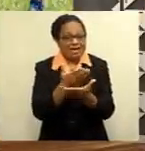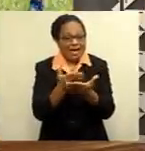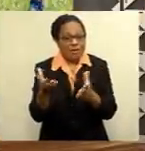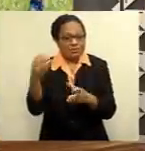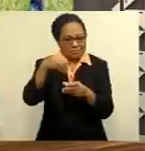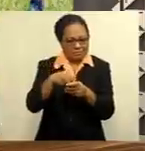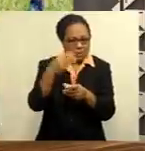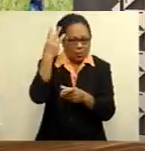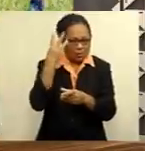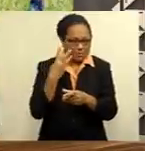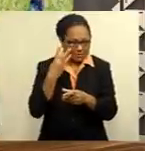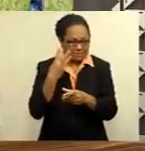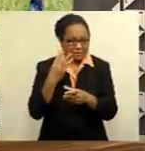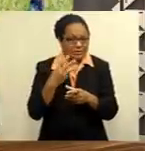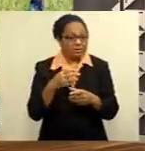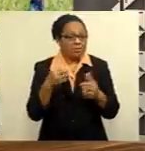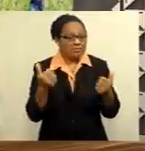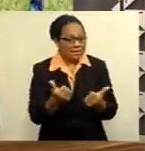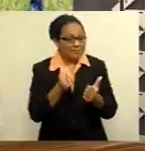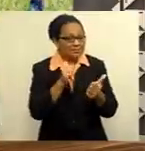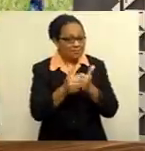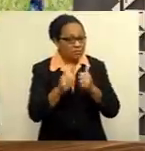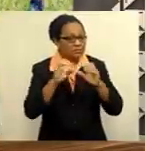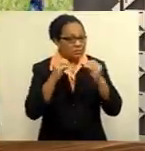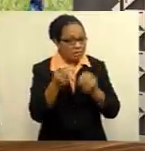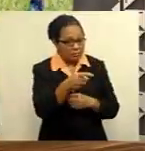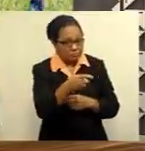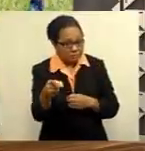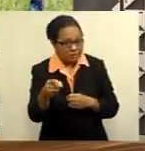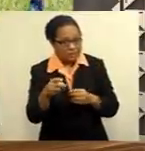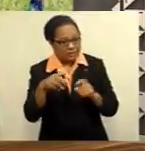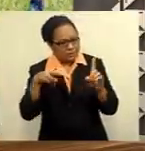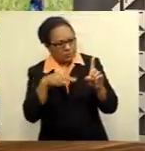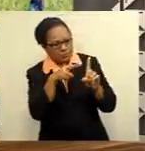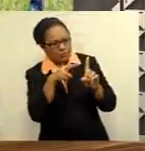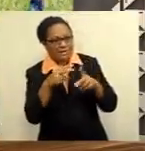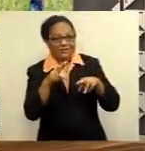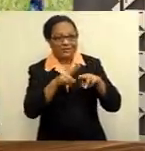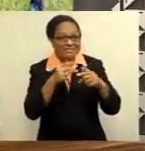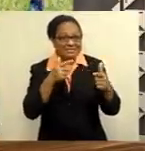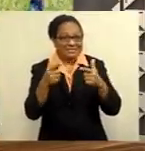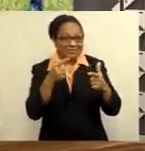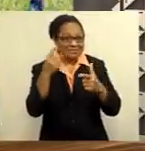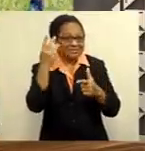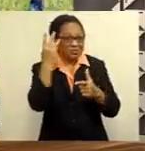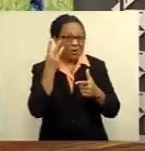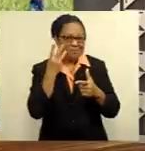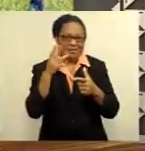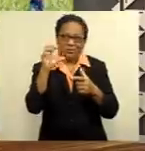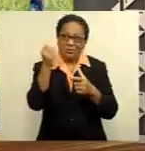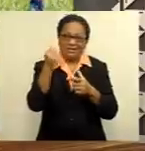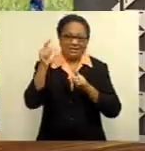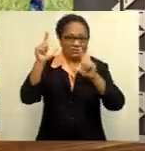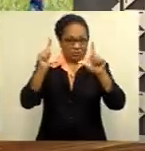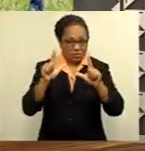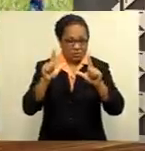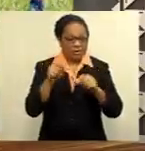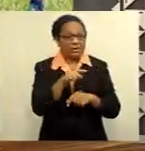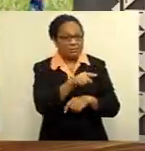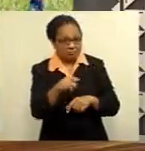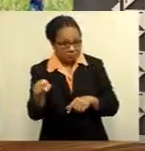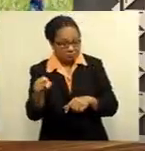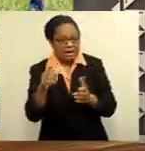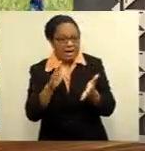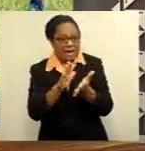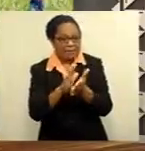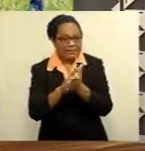sports. Many sporting organizations have taken inspiration from the Fijiana's success at the Tokyo Olympics and are eager to draw lessons from the